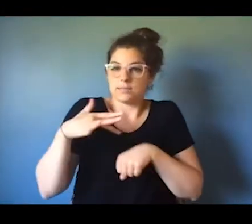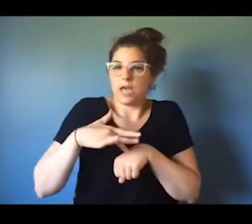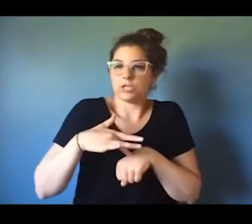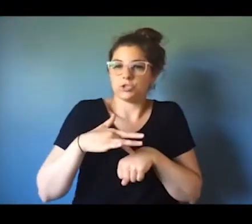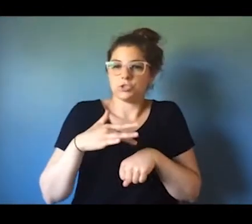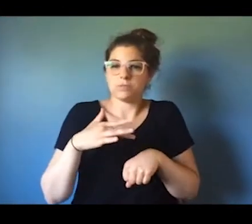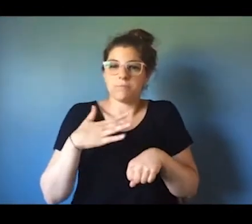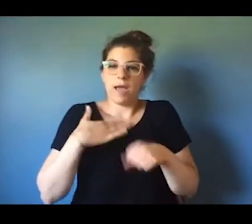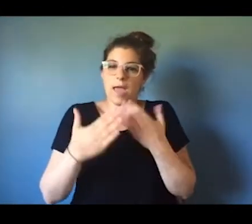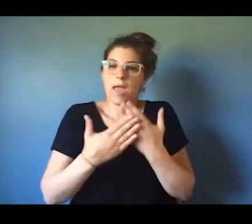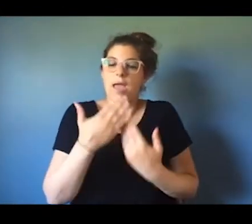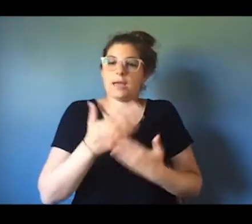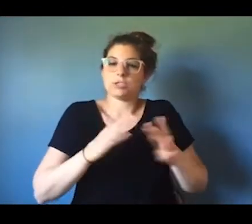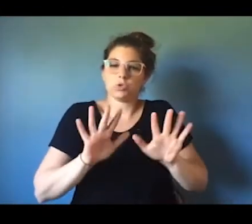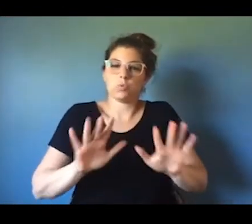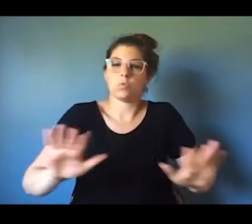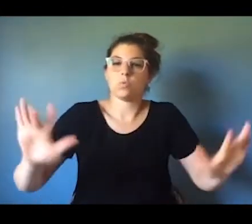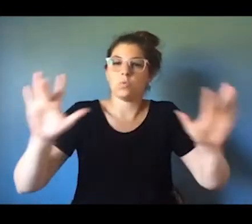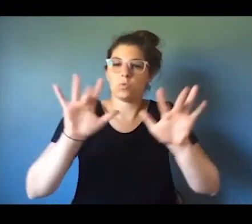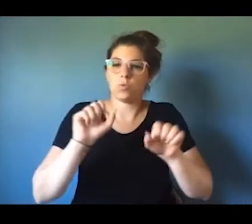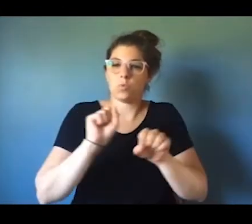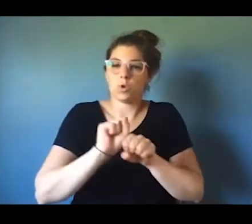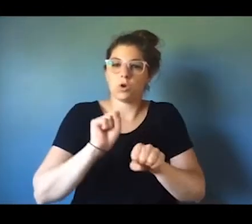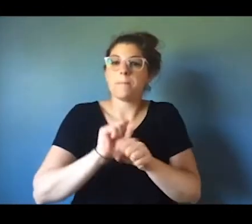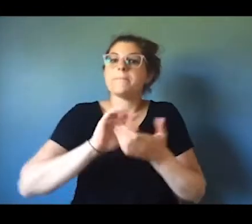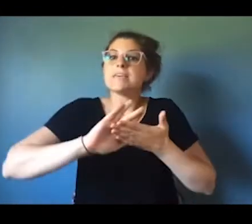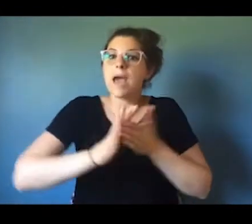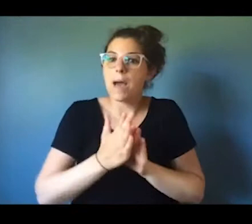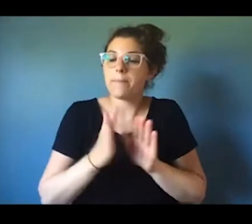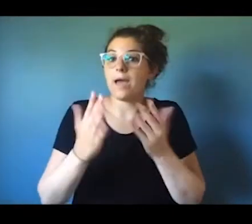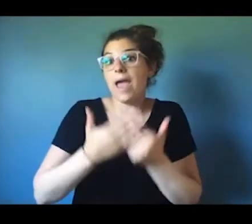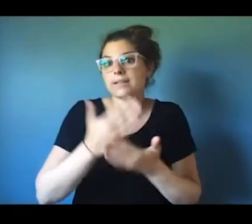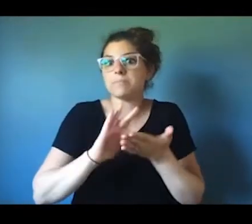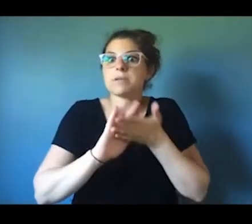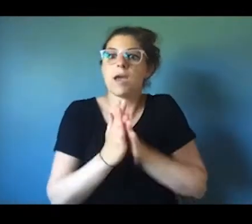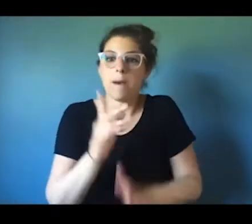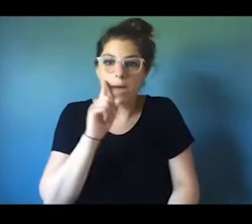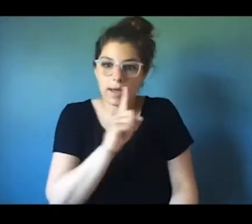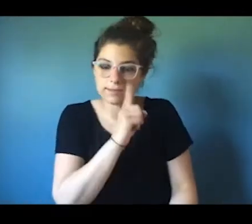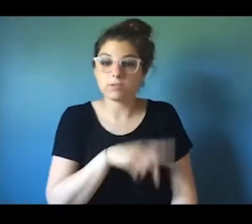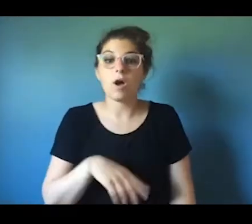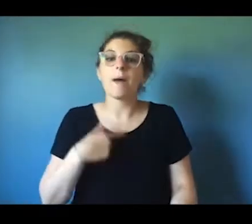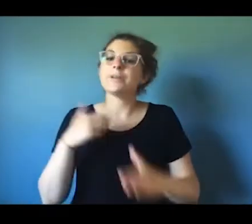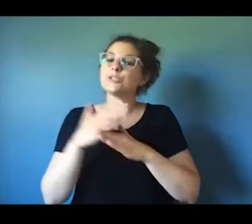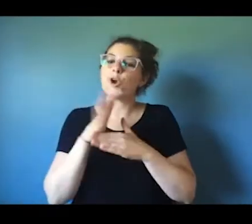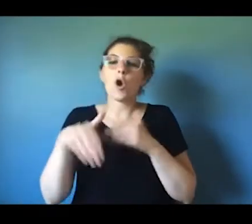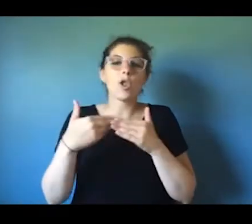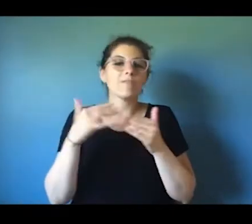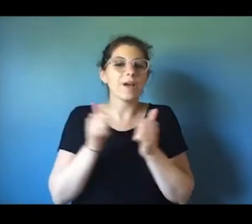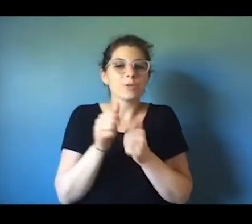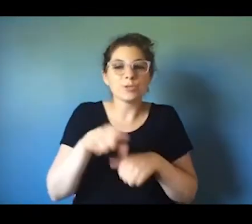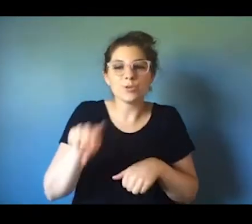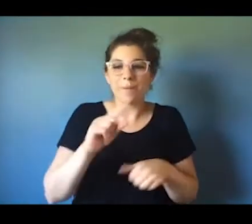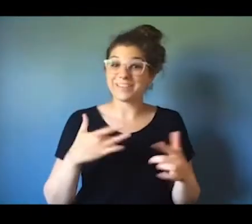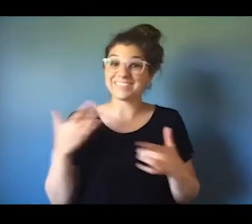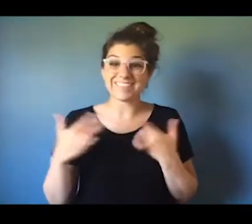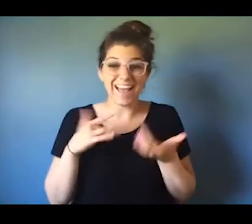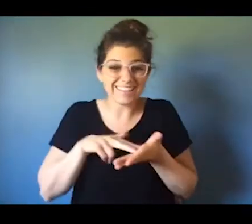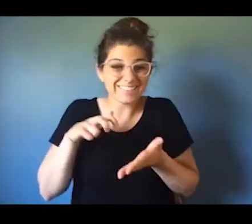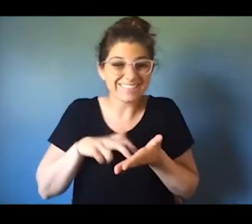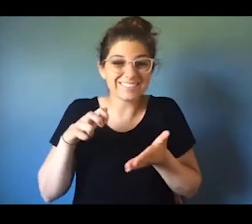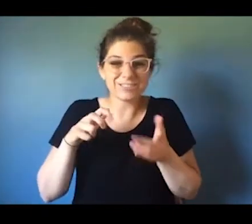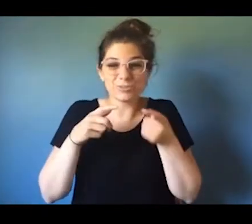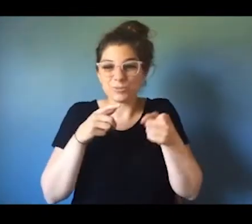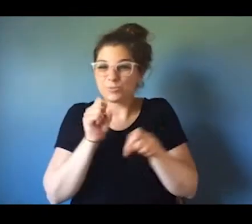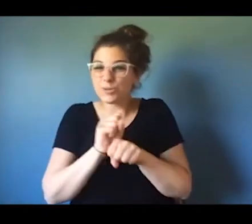and paint by using my sense of touch, by using my hands to do the work that my eyes used to do. And I want to share all that with